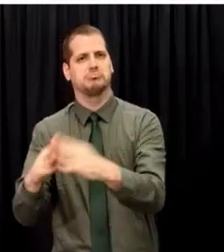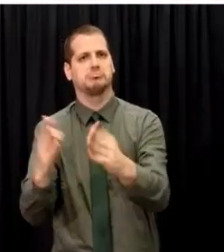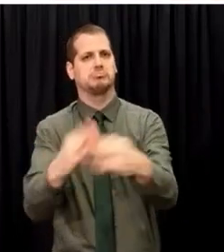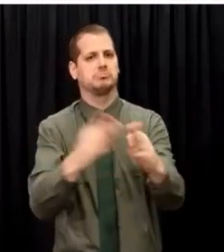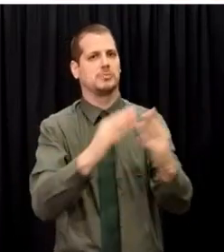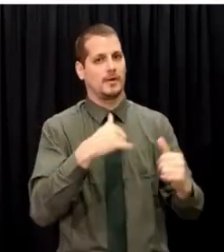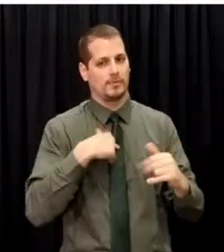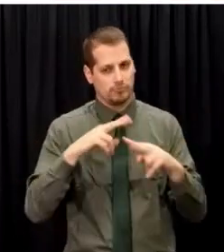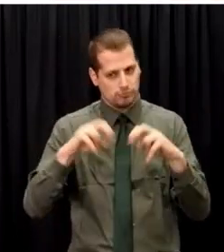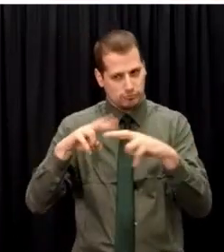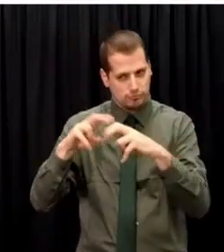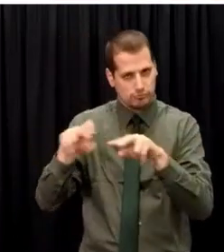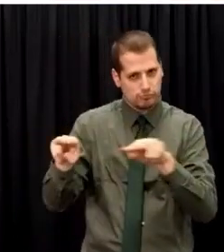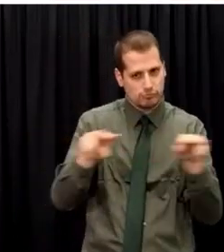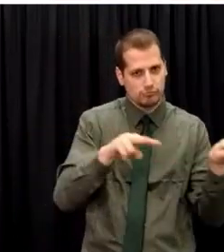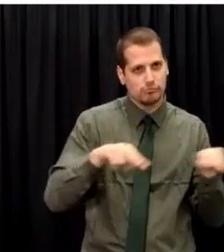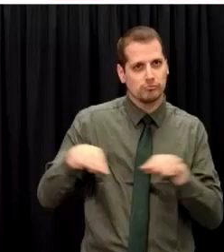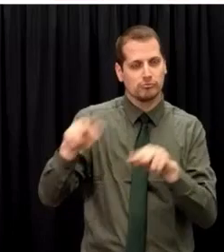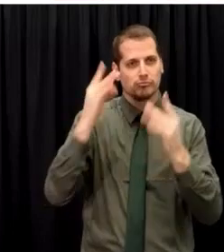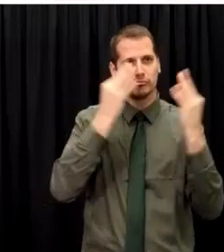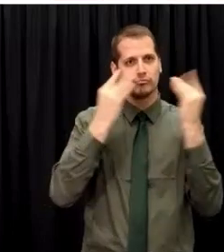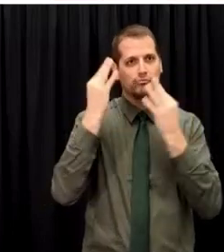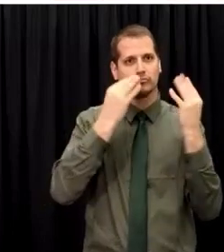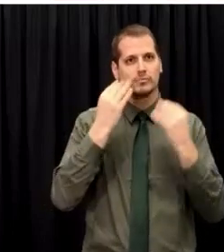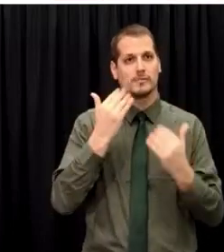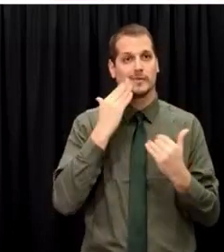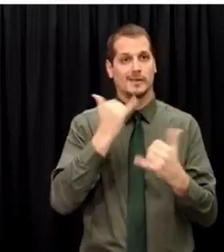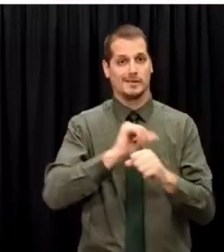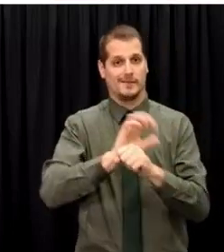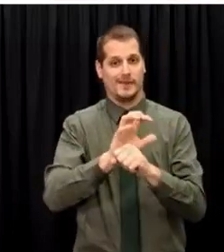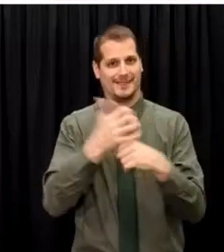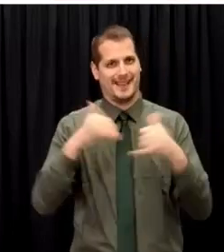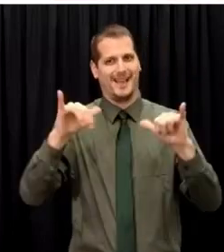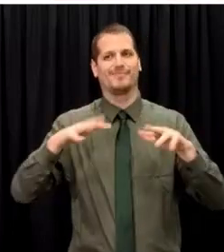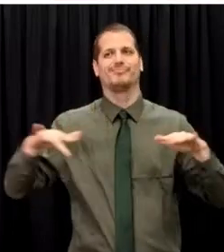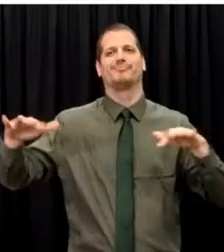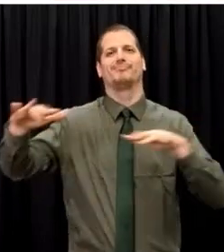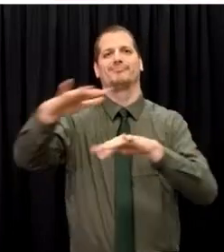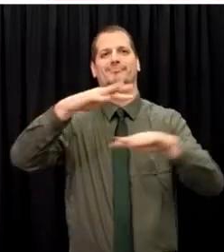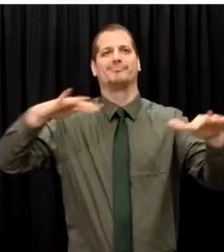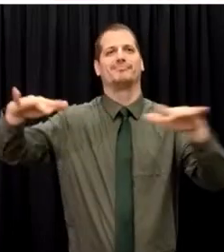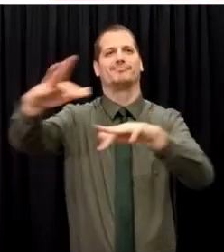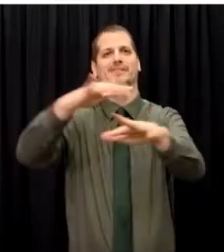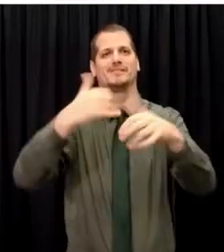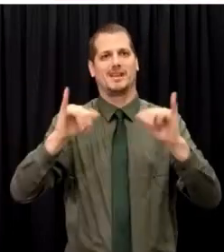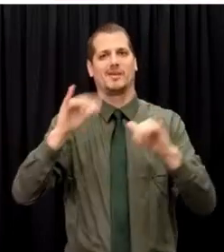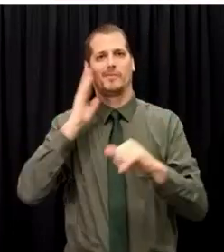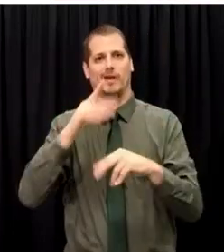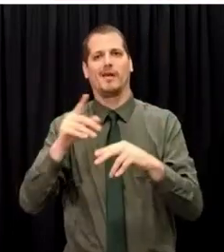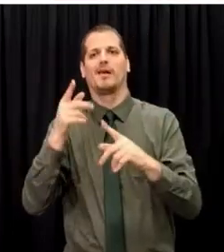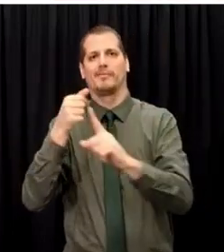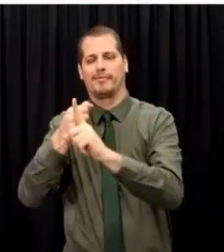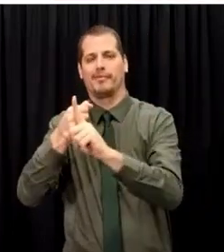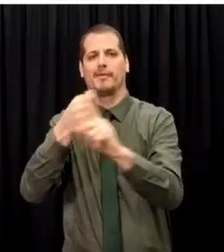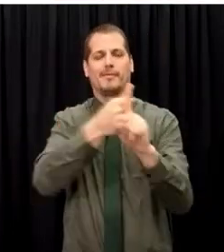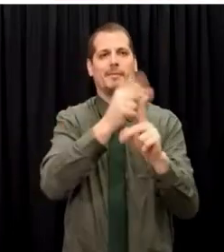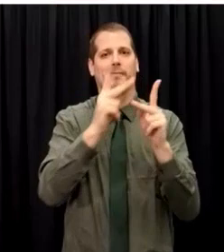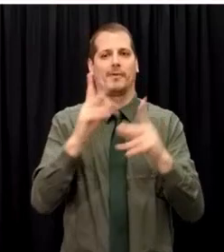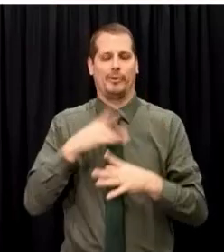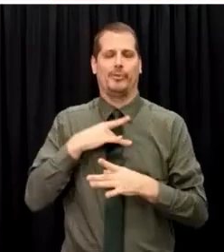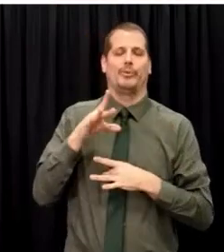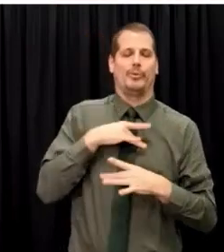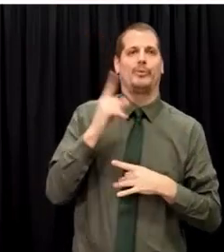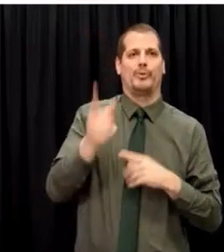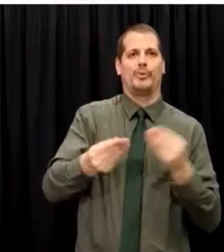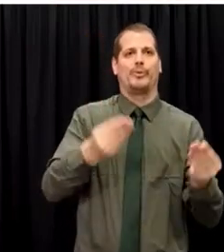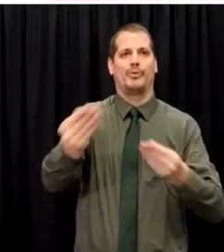here. We know that there'll be more people infected. But can we keep that infection down? The rate of growth